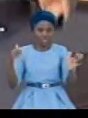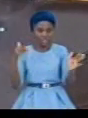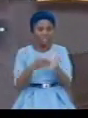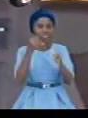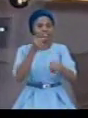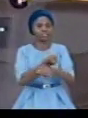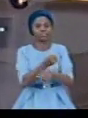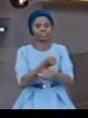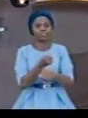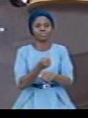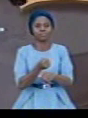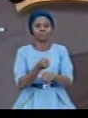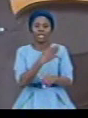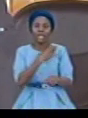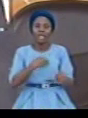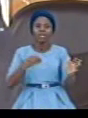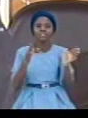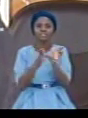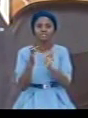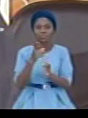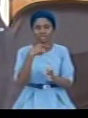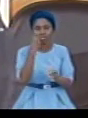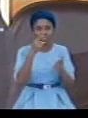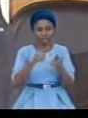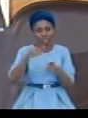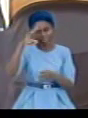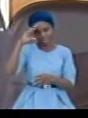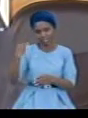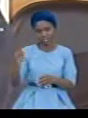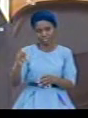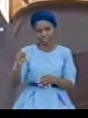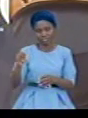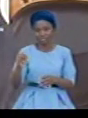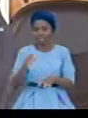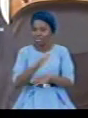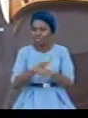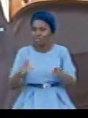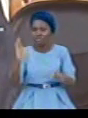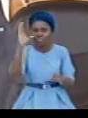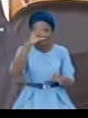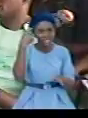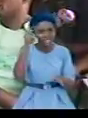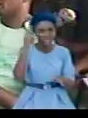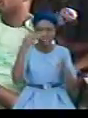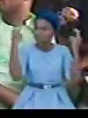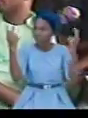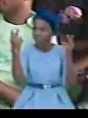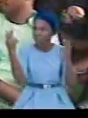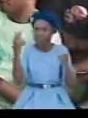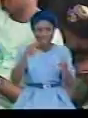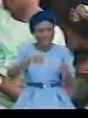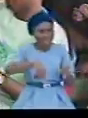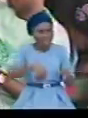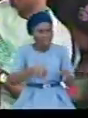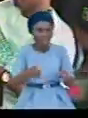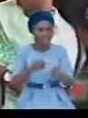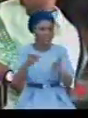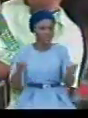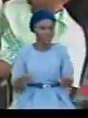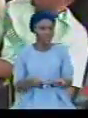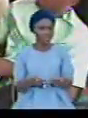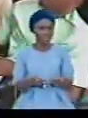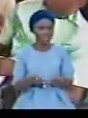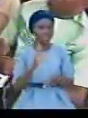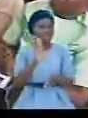unto him, don't go anywhere to look for victory. Your victory is in the word of God. Your triumph is in the word